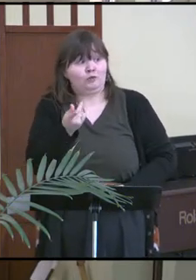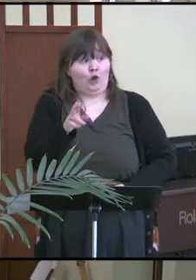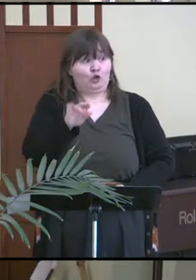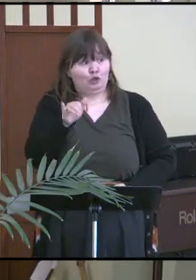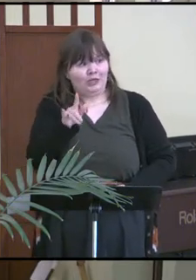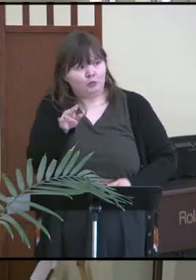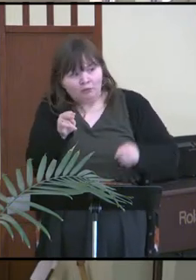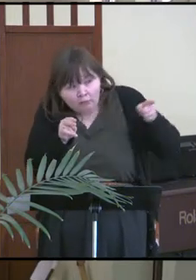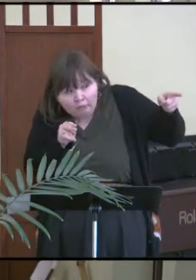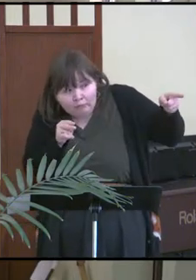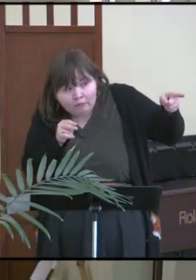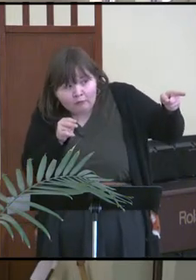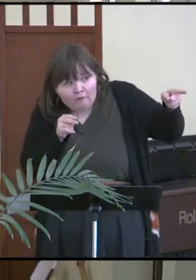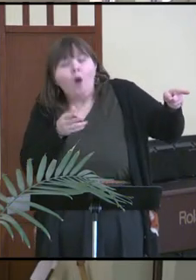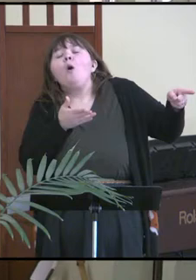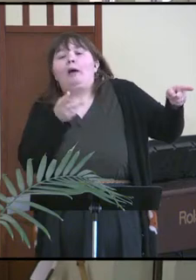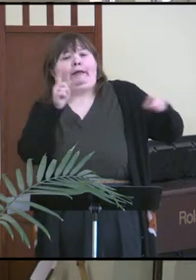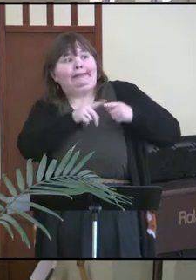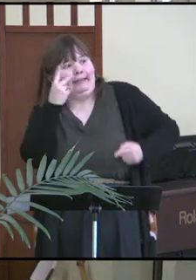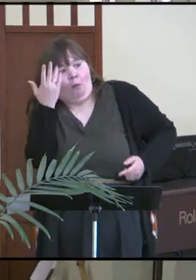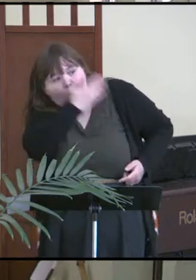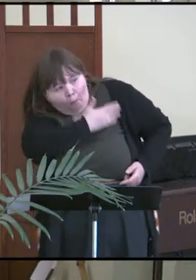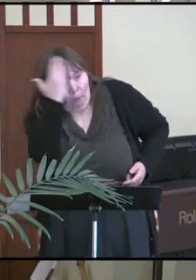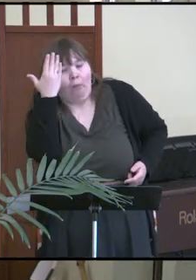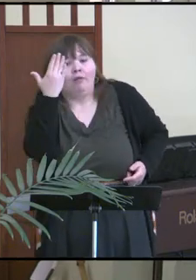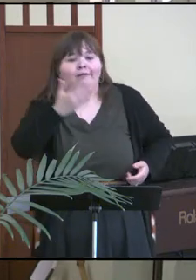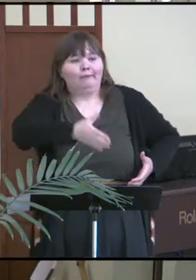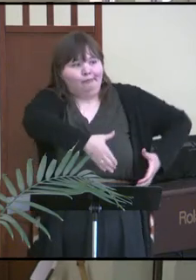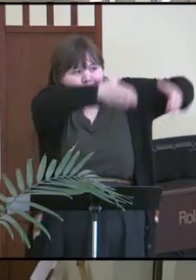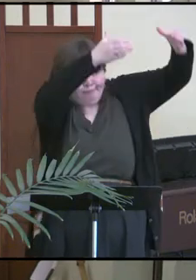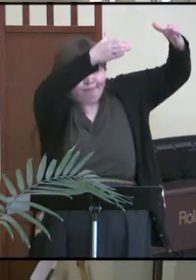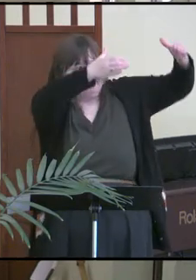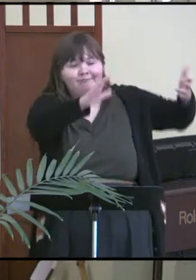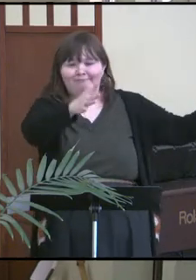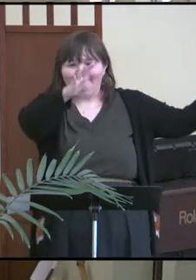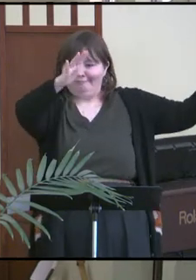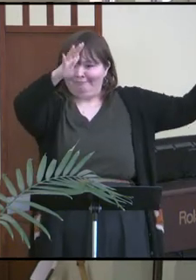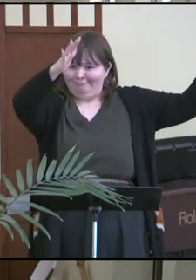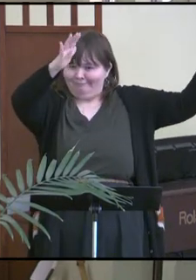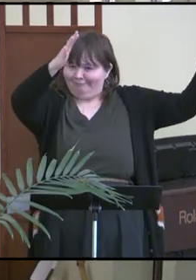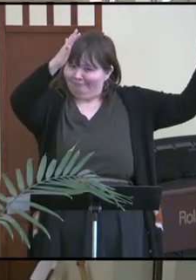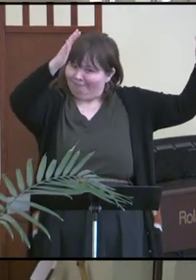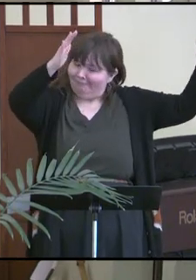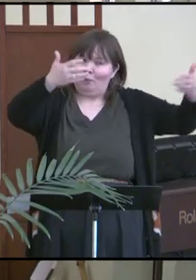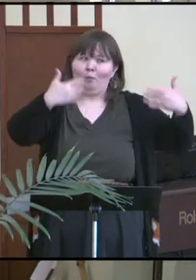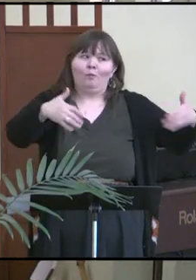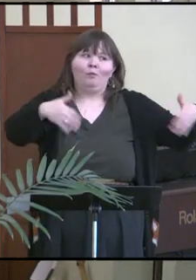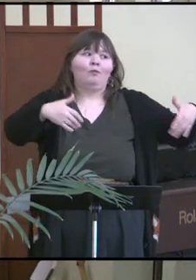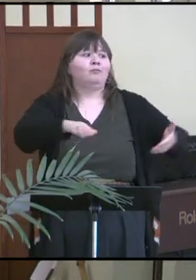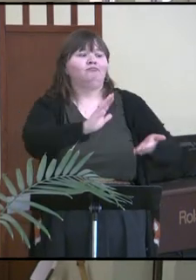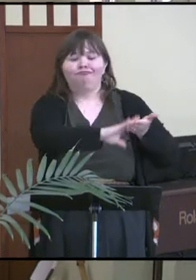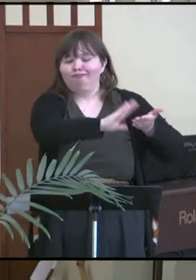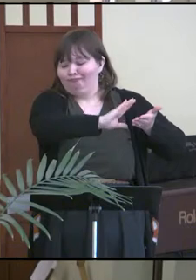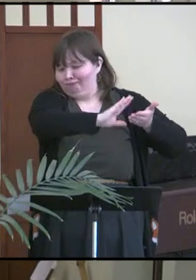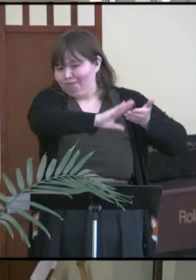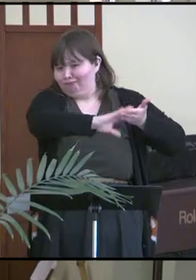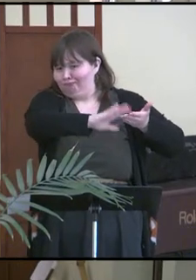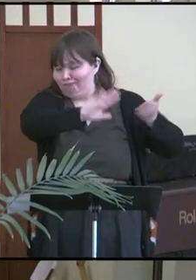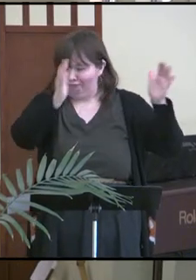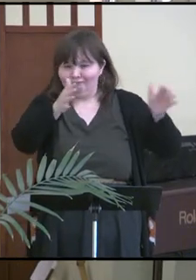he went. Is he over there? Oh, I can't see him behind the podium. He's the one who has directed all of this today.